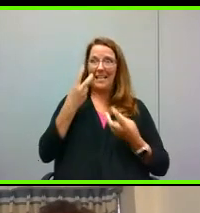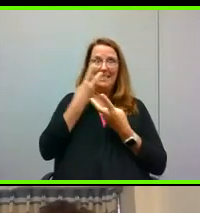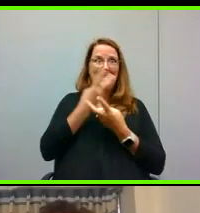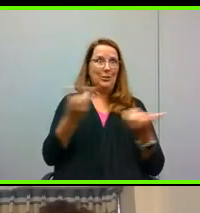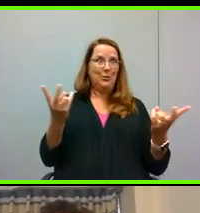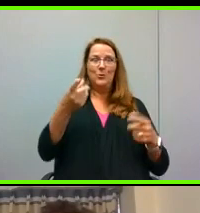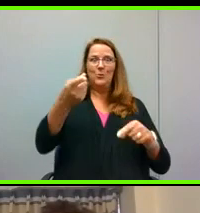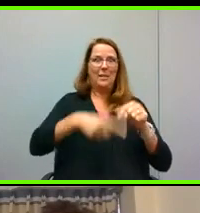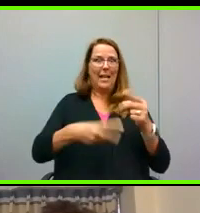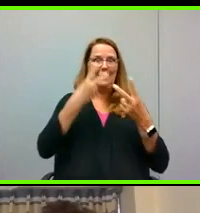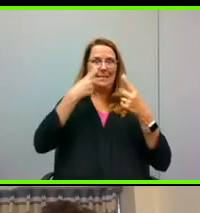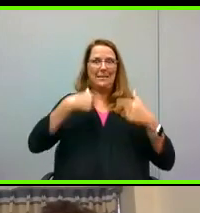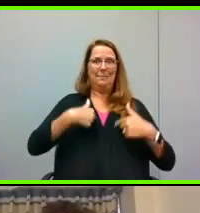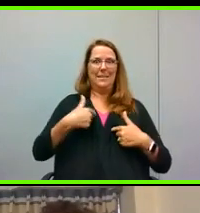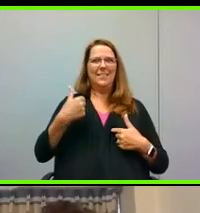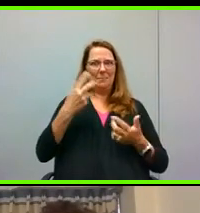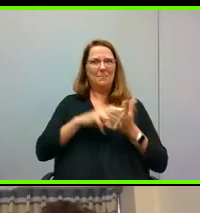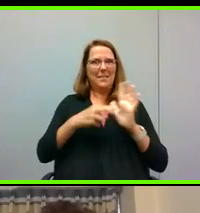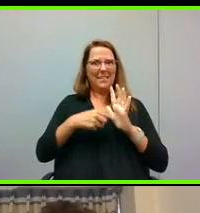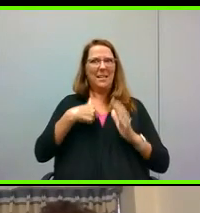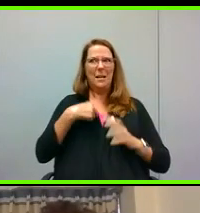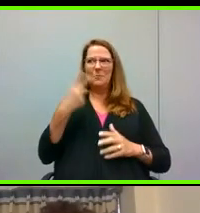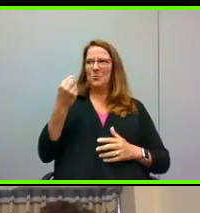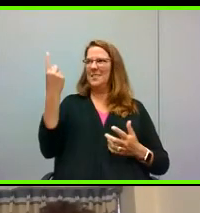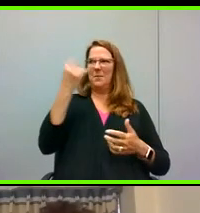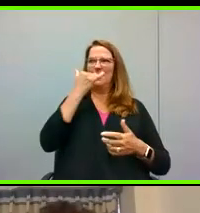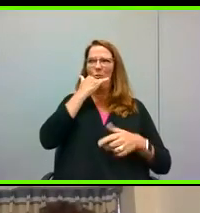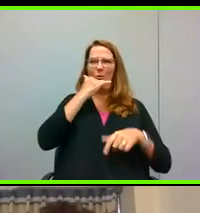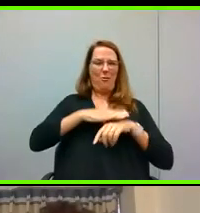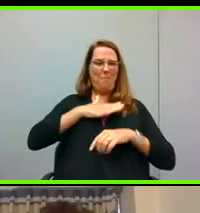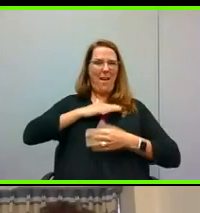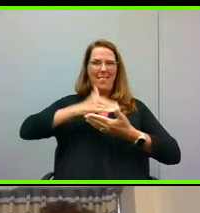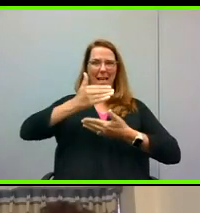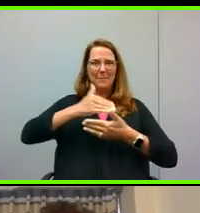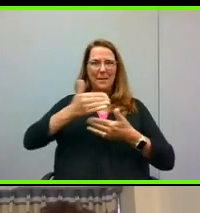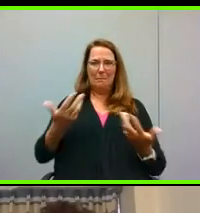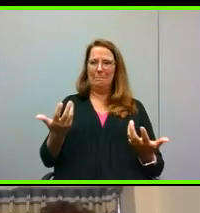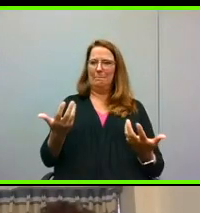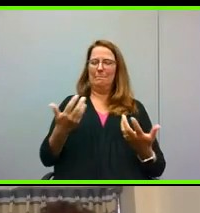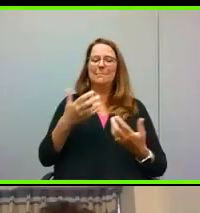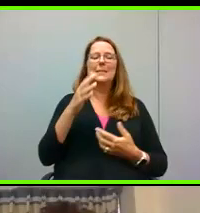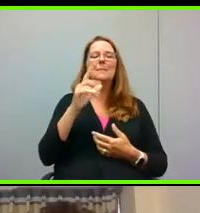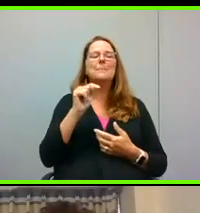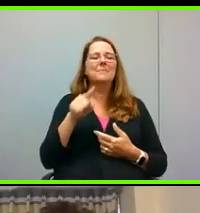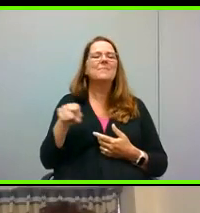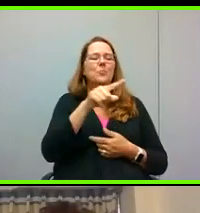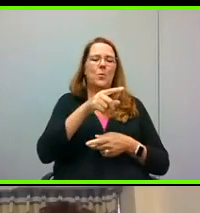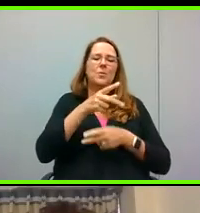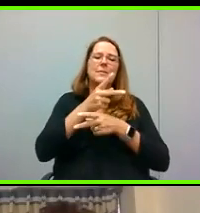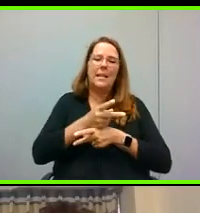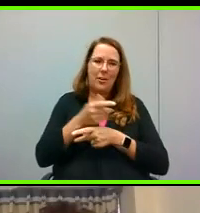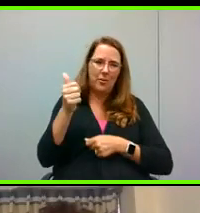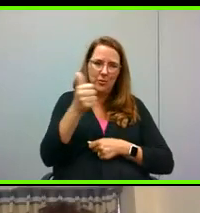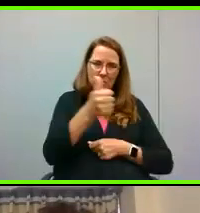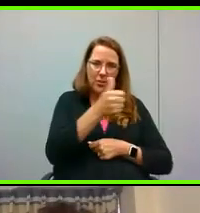wrong on this laptop. But you all take care. Keep up the good